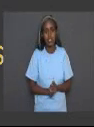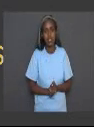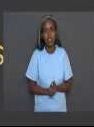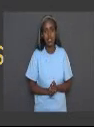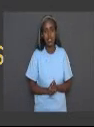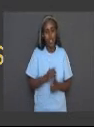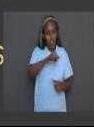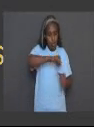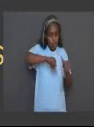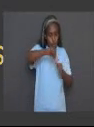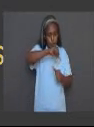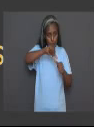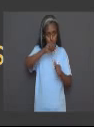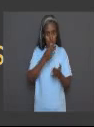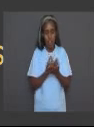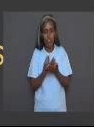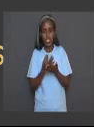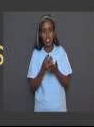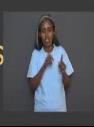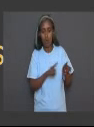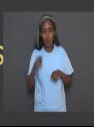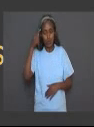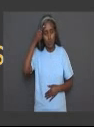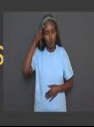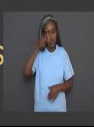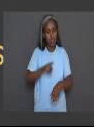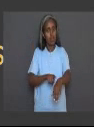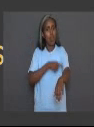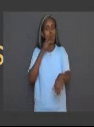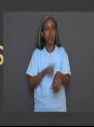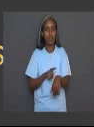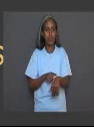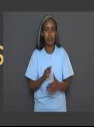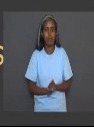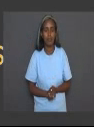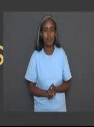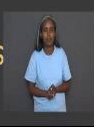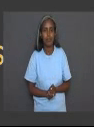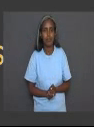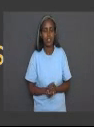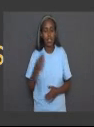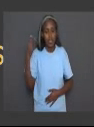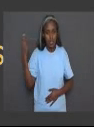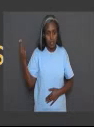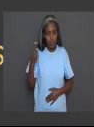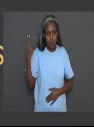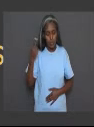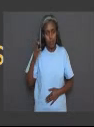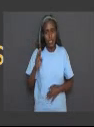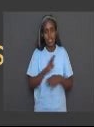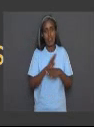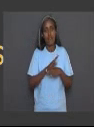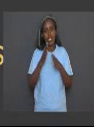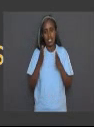Mutual funds are also considered long-term. They are used by